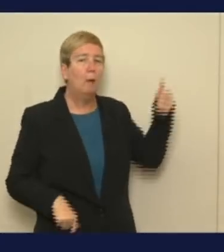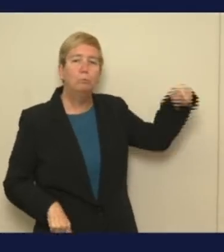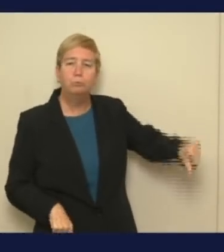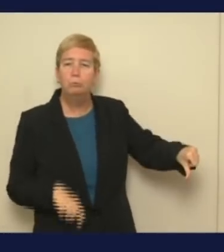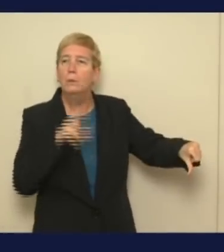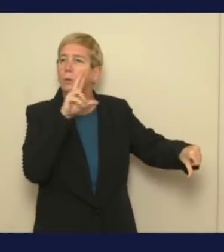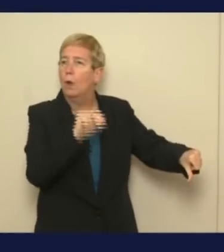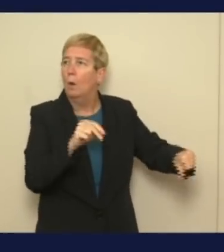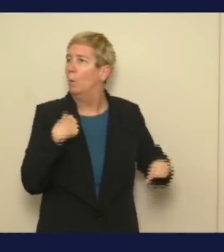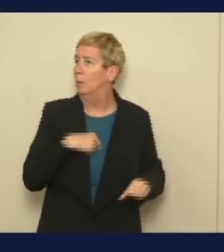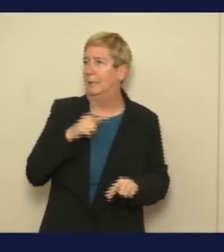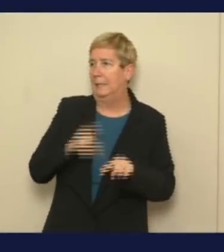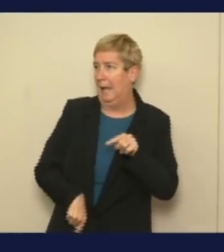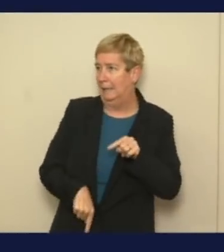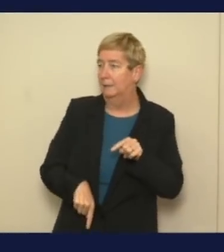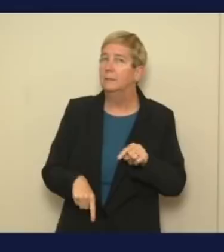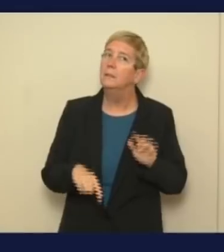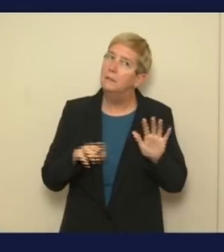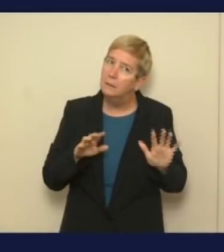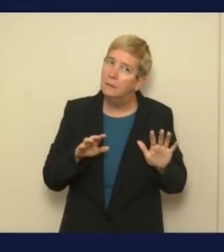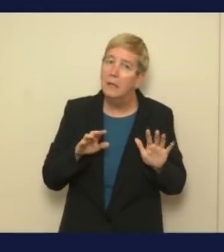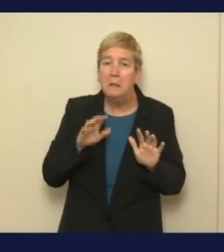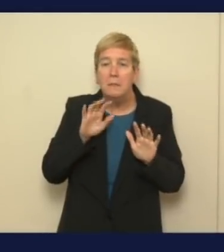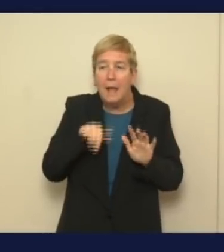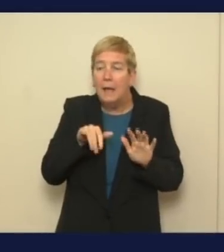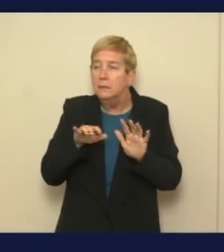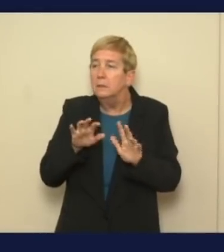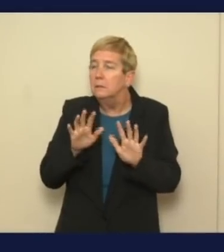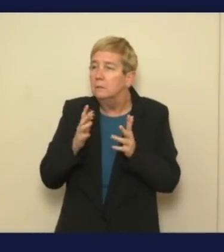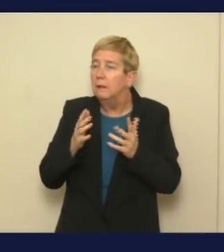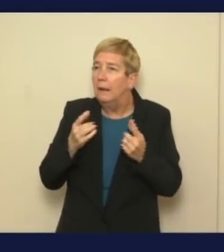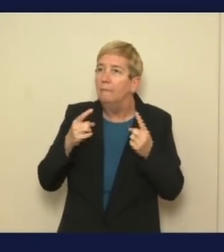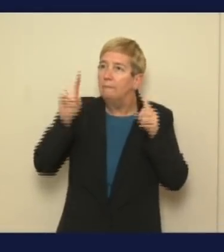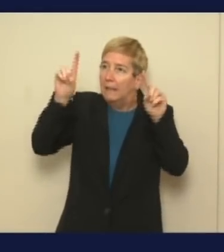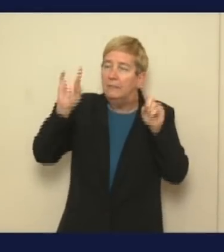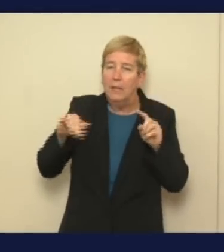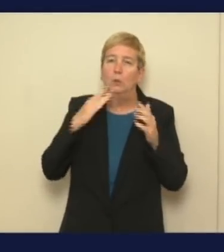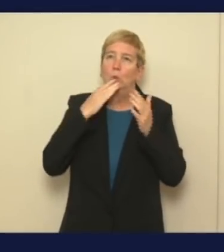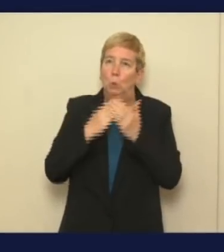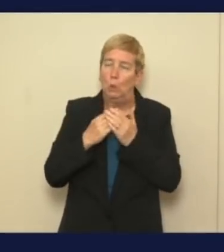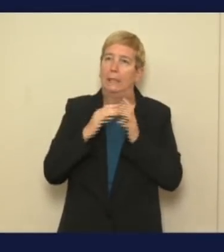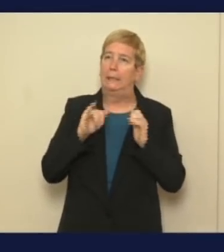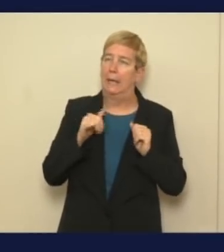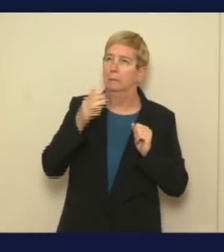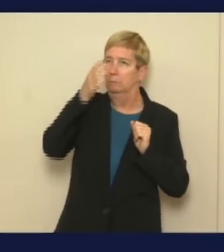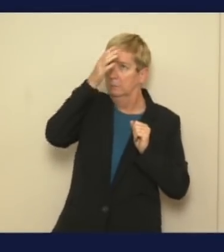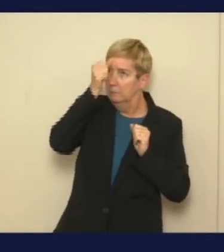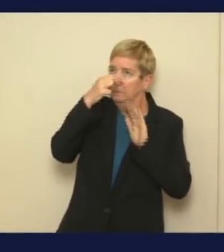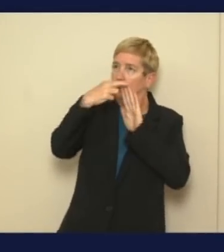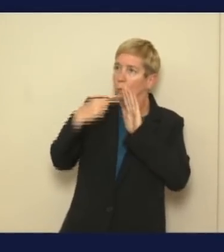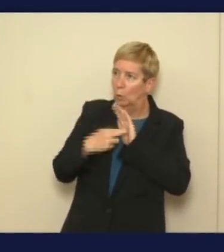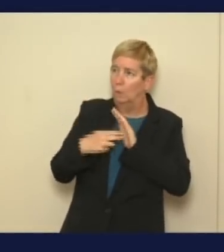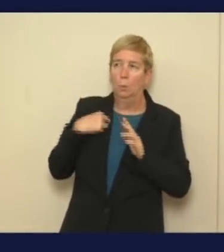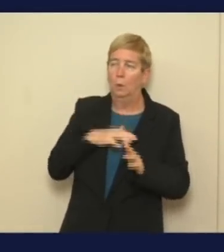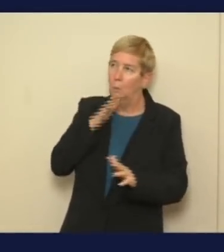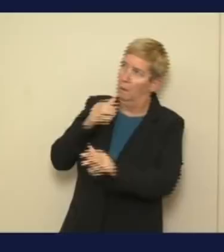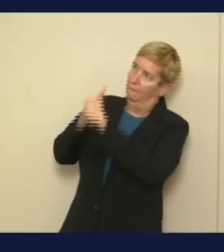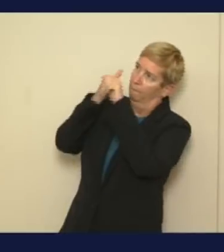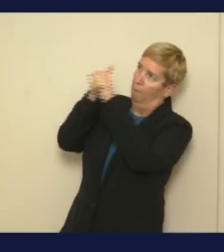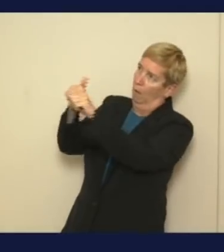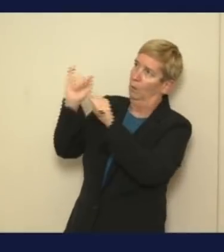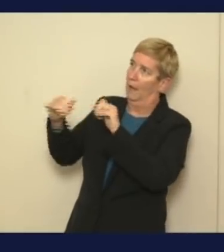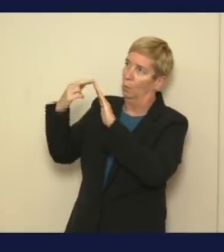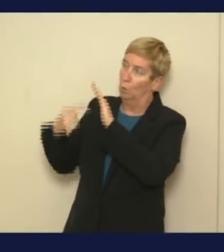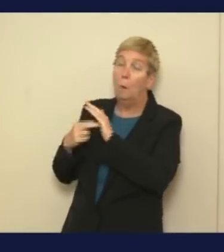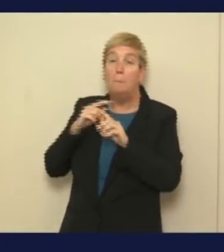And that is a very effective, prudent standard, and we're going to adhere to that. So we're paying attention, and